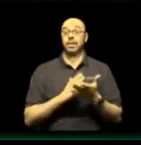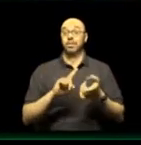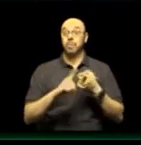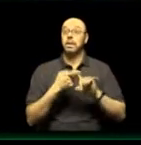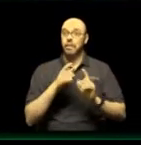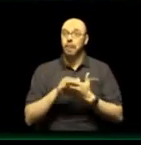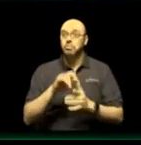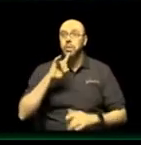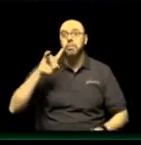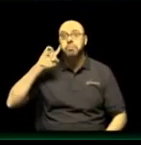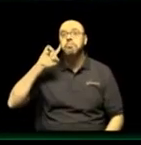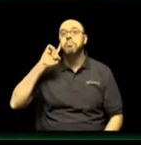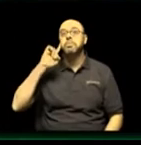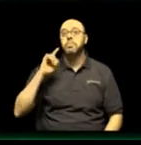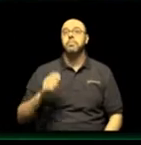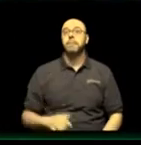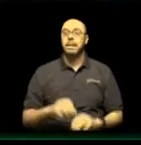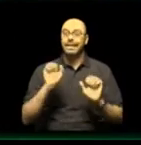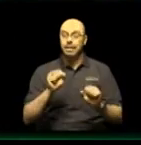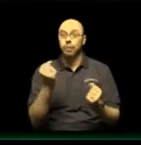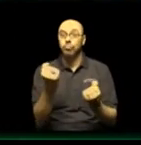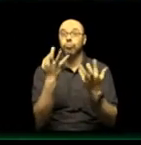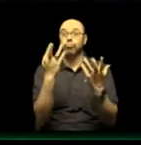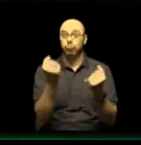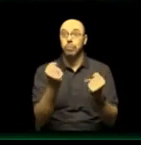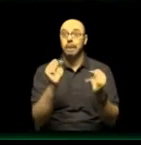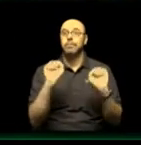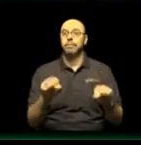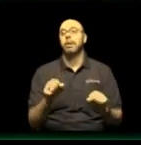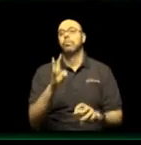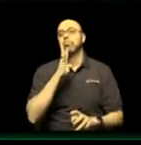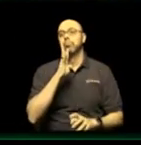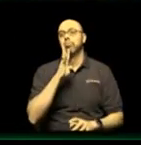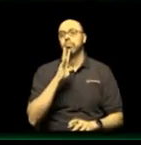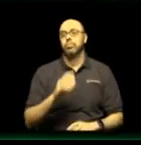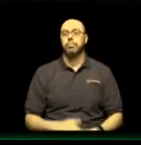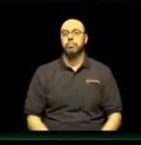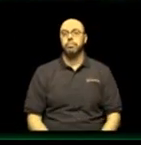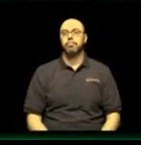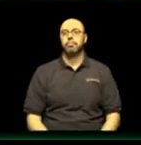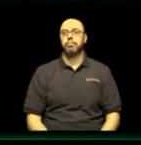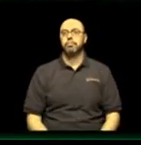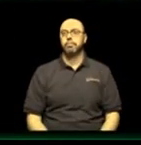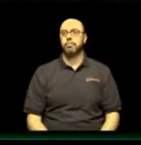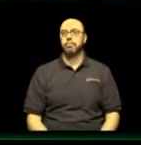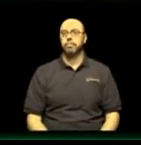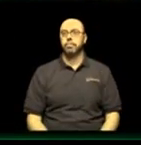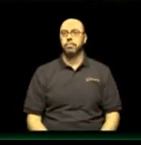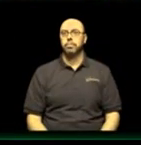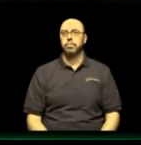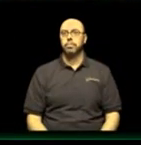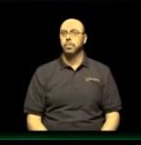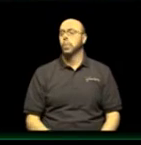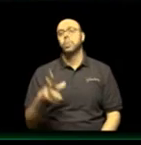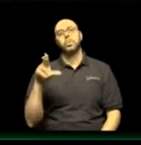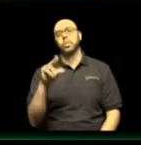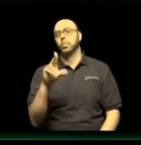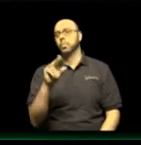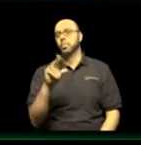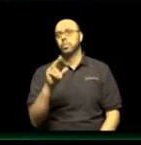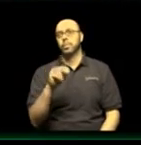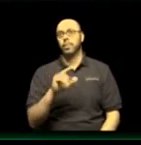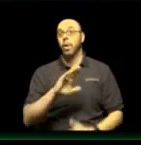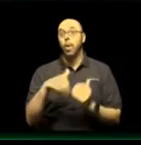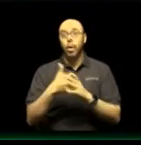deaf, can sign and can talk. Yeah. During school, you had signing friends? You know, all That-